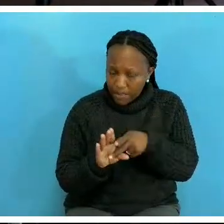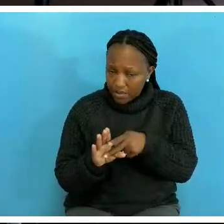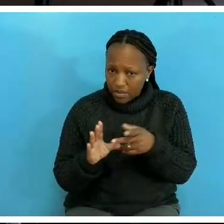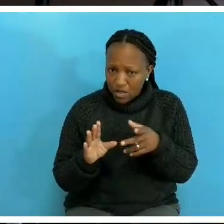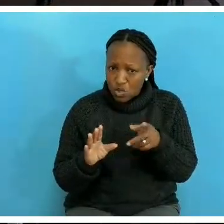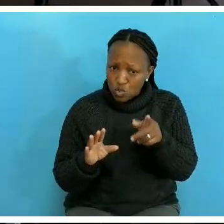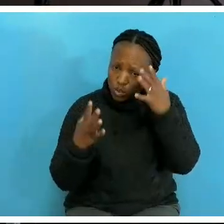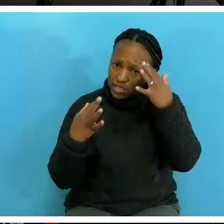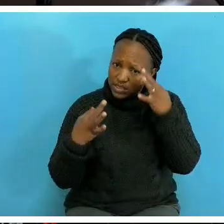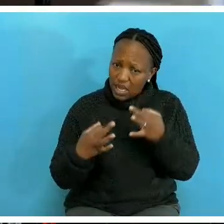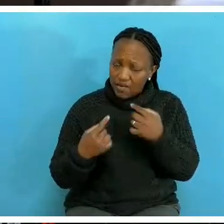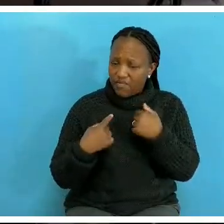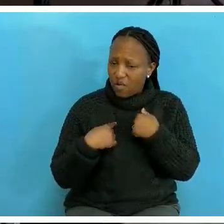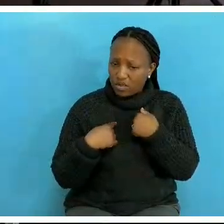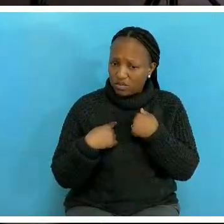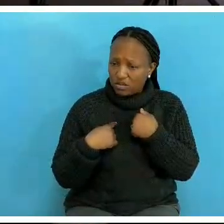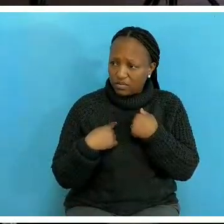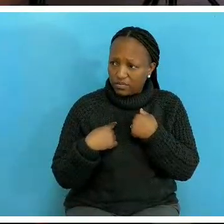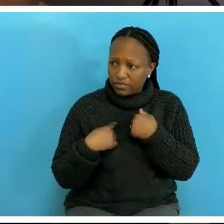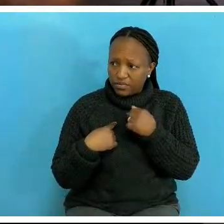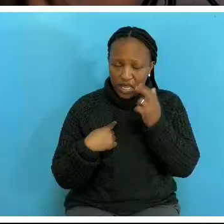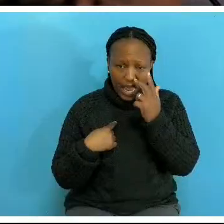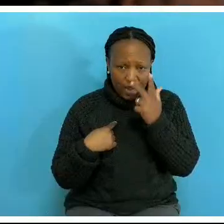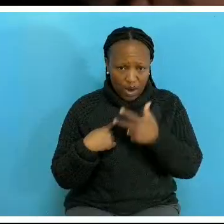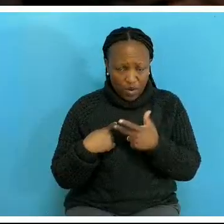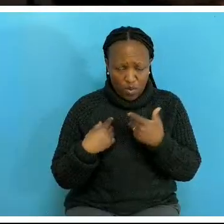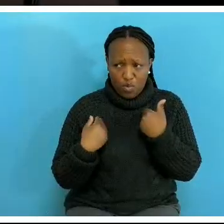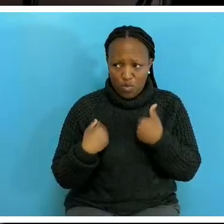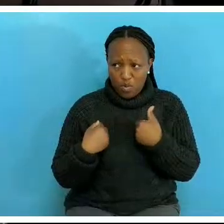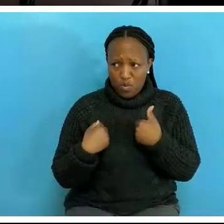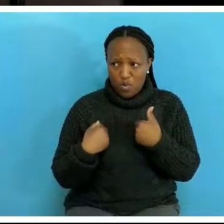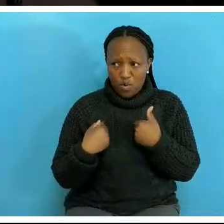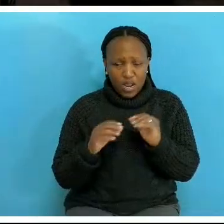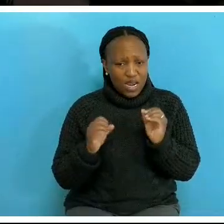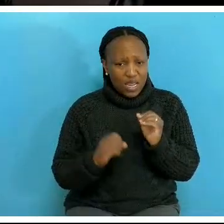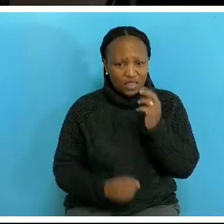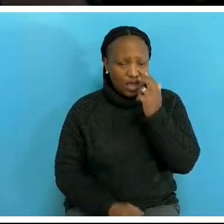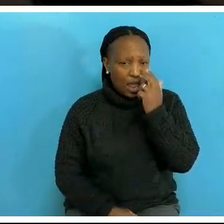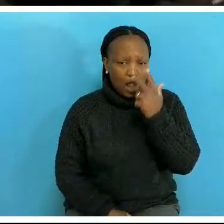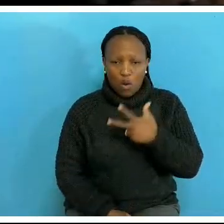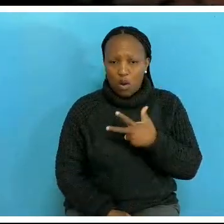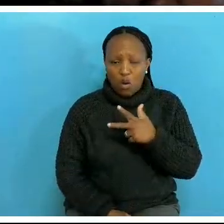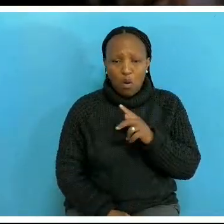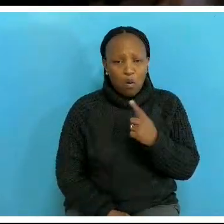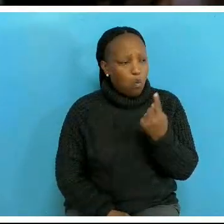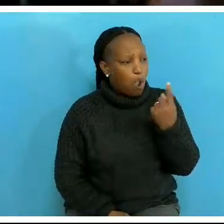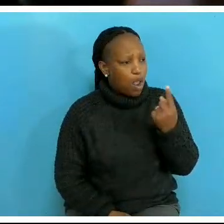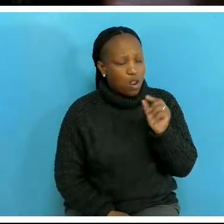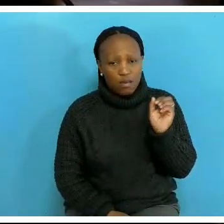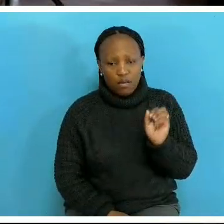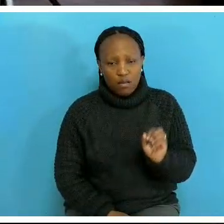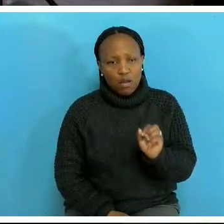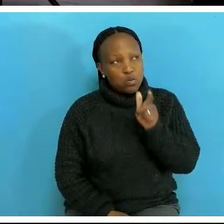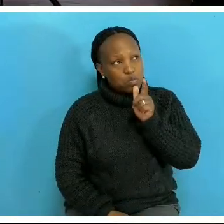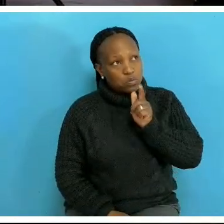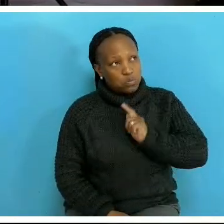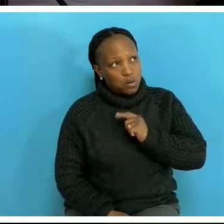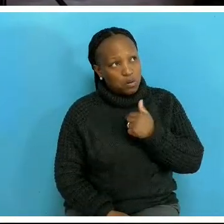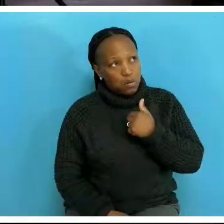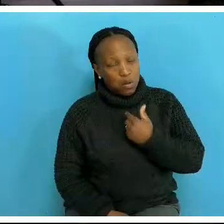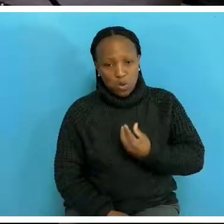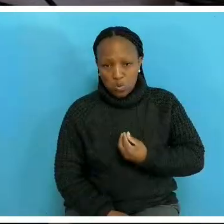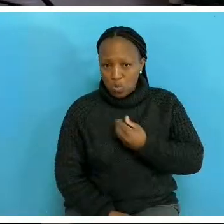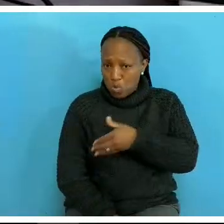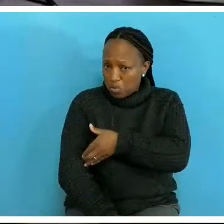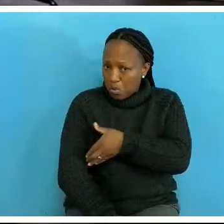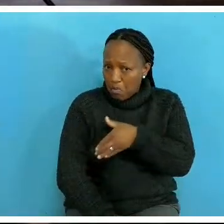for us. This is what we're doing for Eldorado Park. There's nothing for Eldorado, not one. You're telling us about youth empowerment. Who are